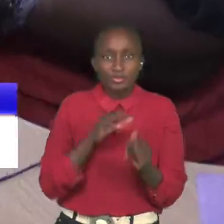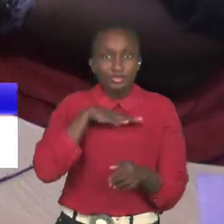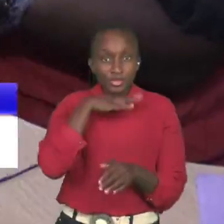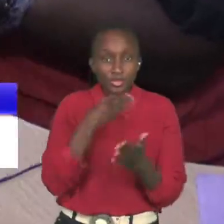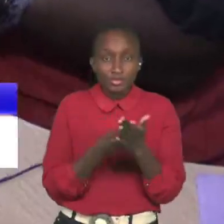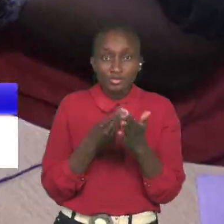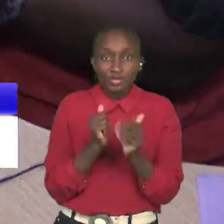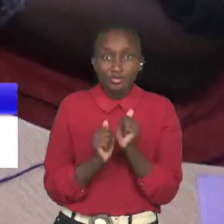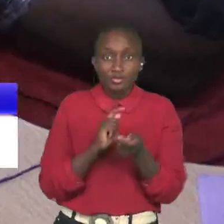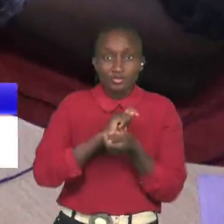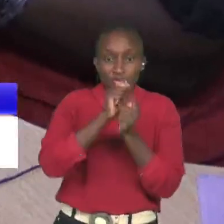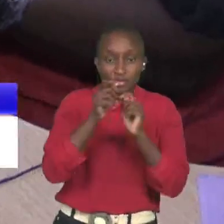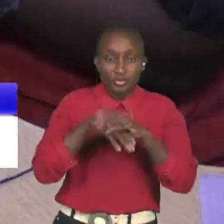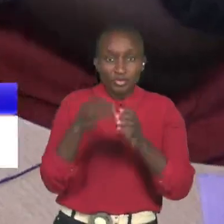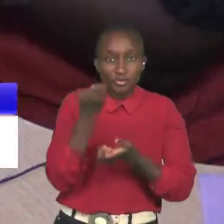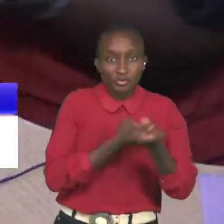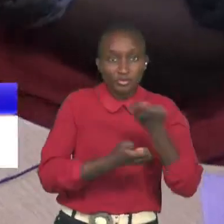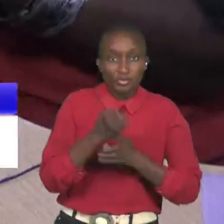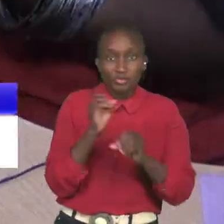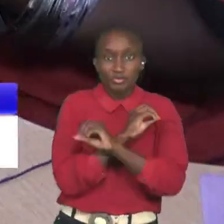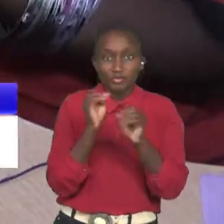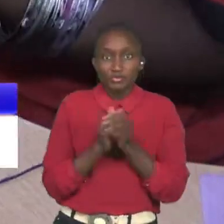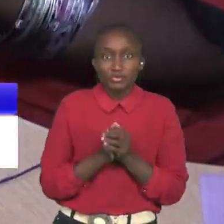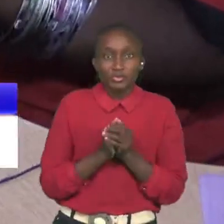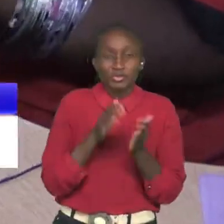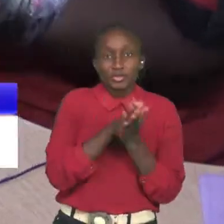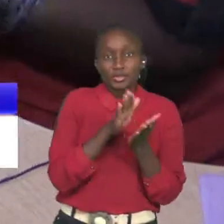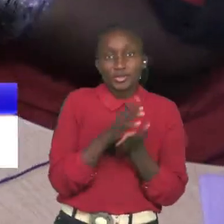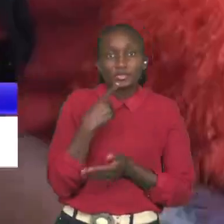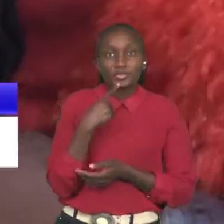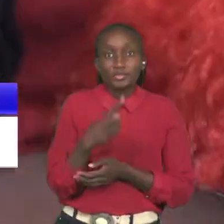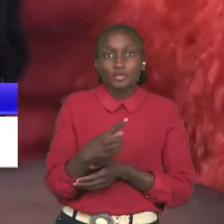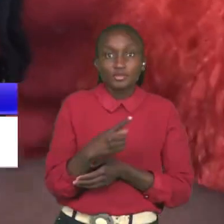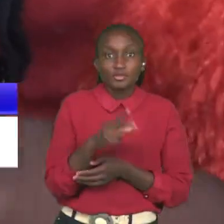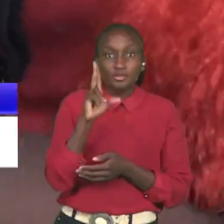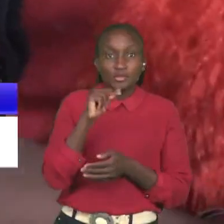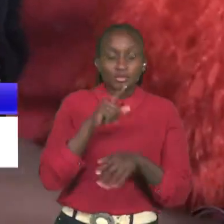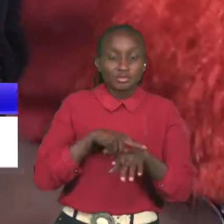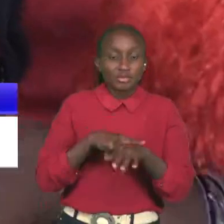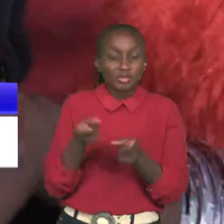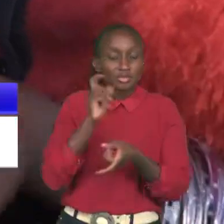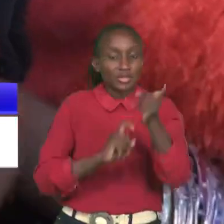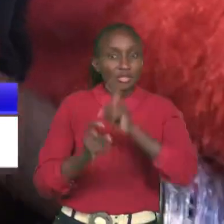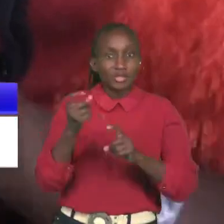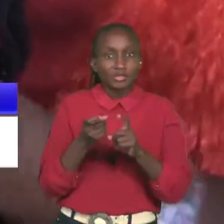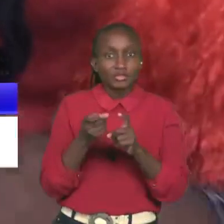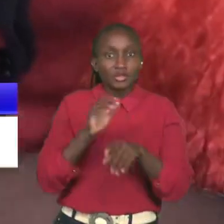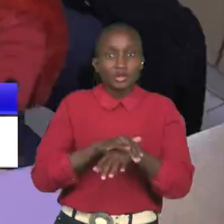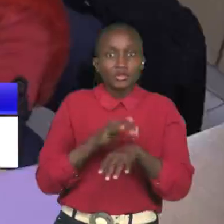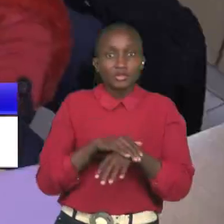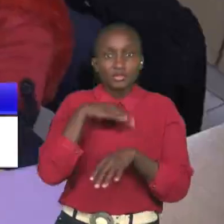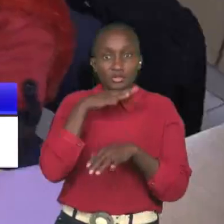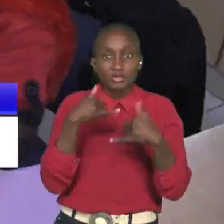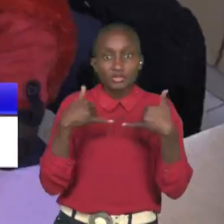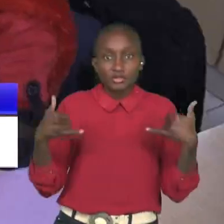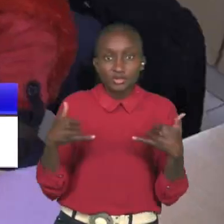not transition into the economy. CBK has previously insisted that no time will be added to extend the deadline, saying that